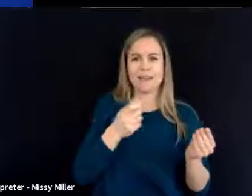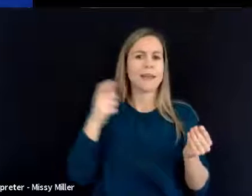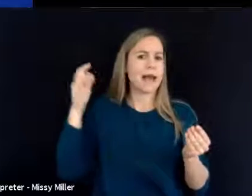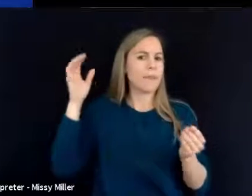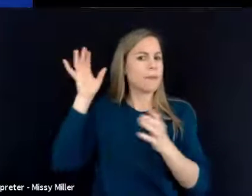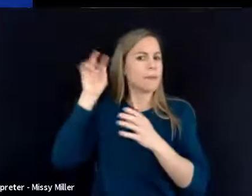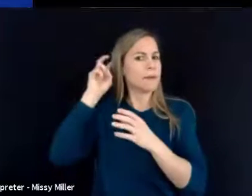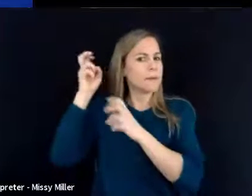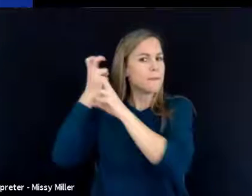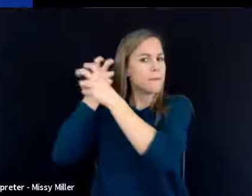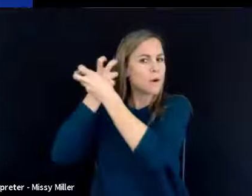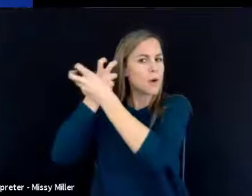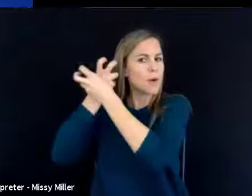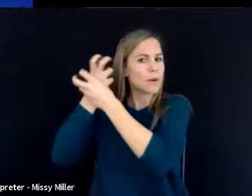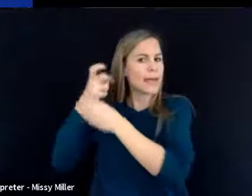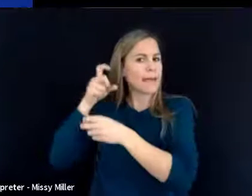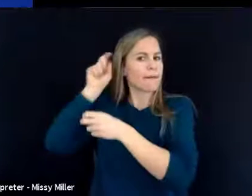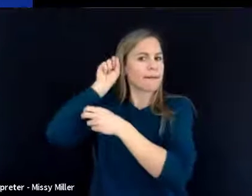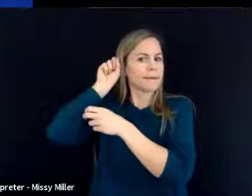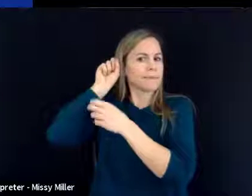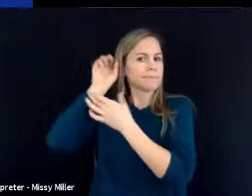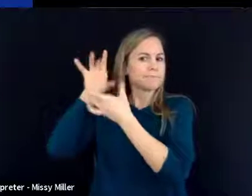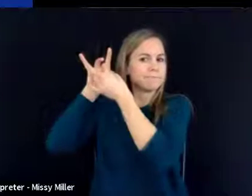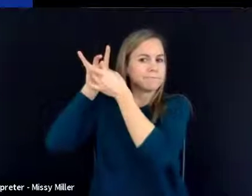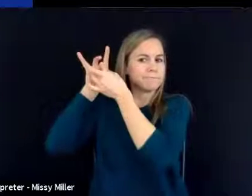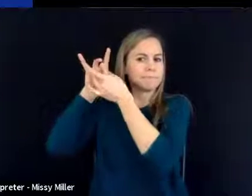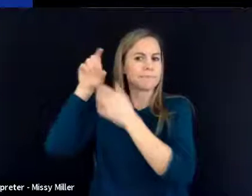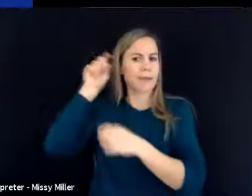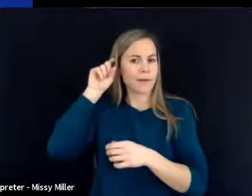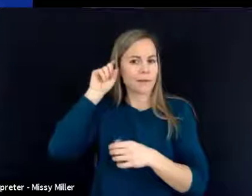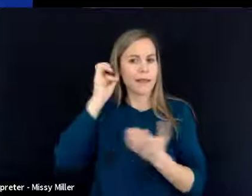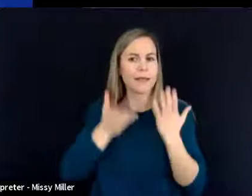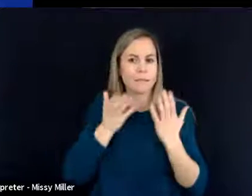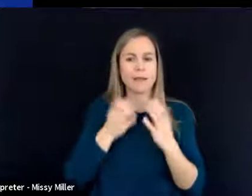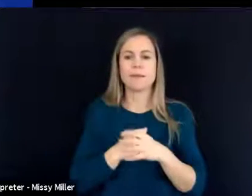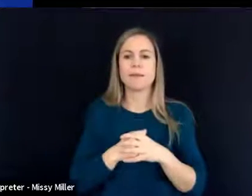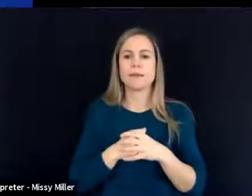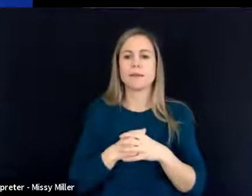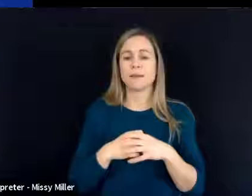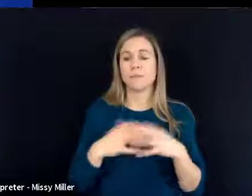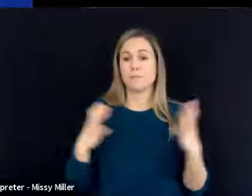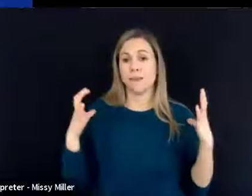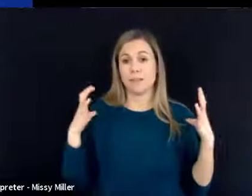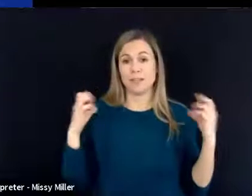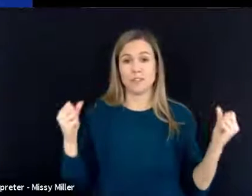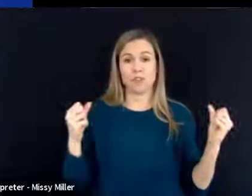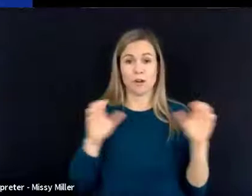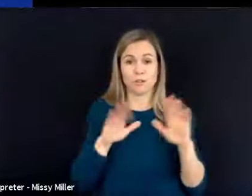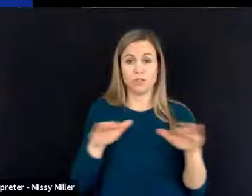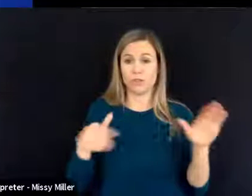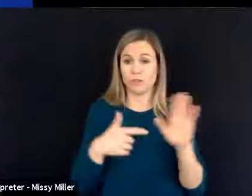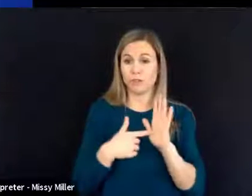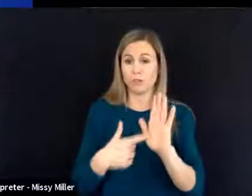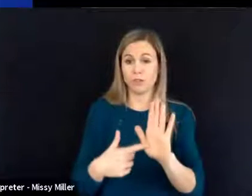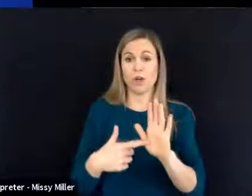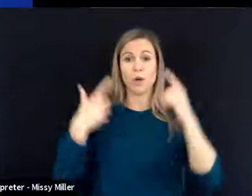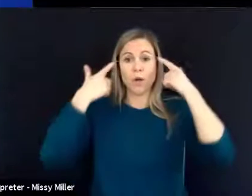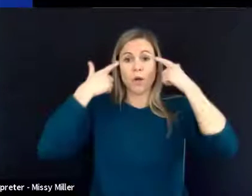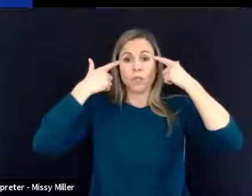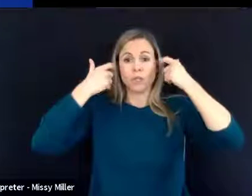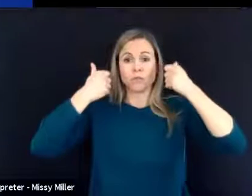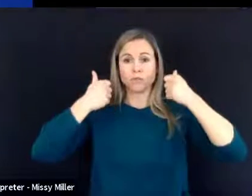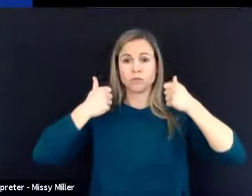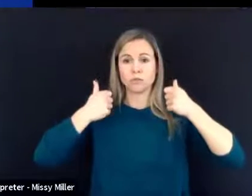aid. Some kids with charge may show a progressive pattern of hearing loss. I'm really not